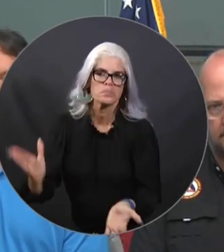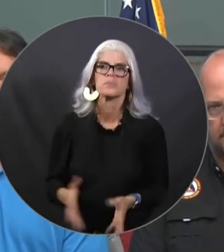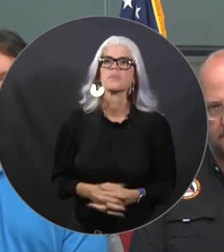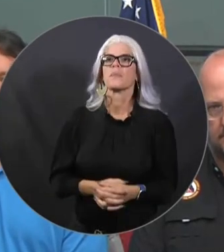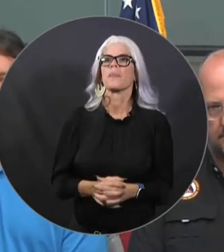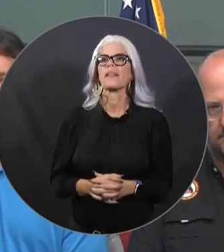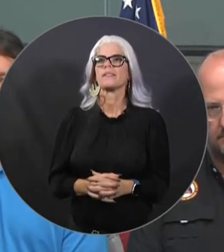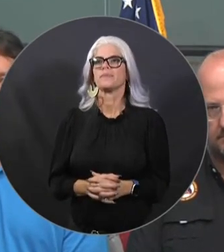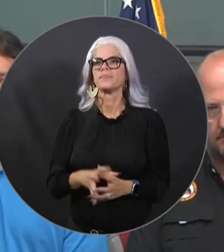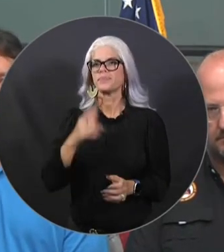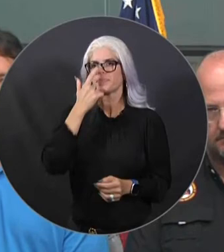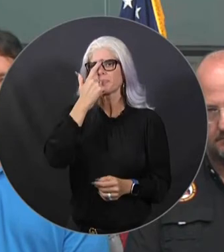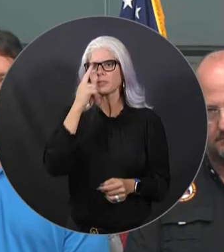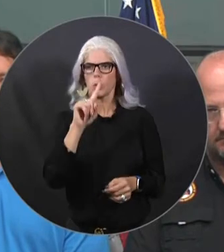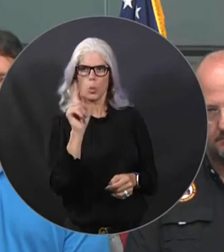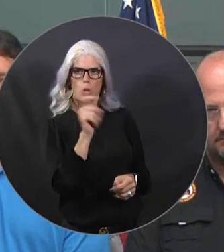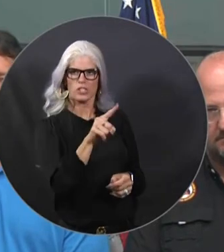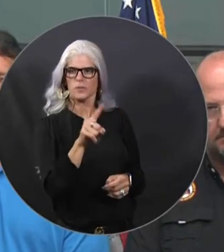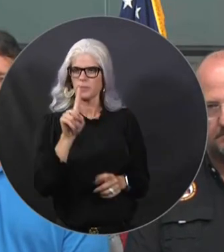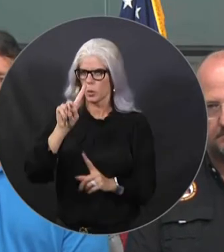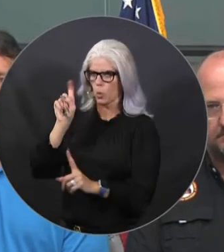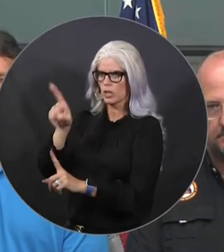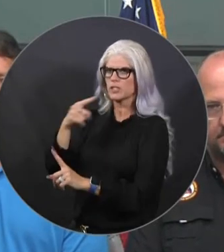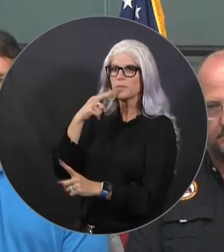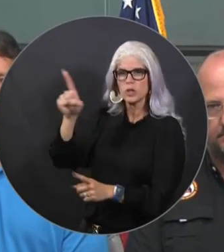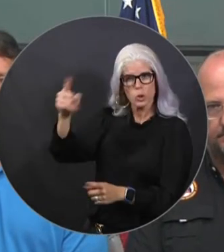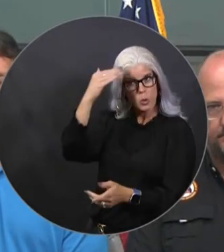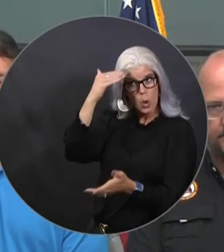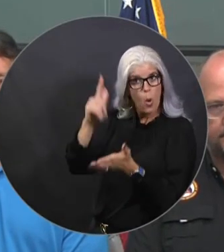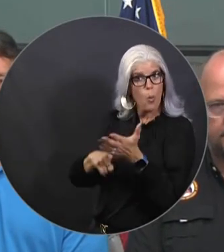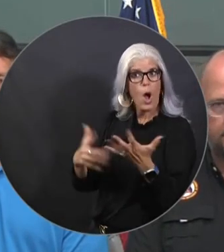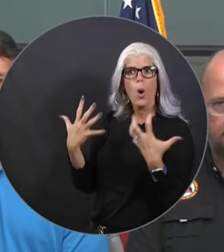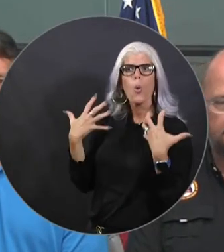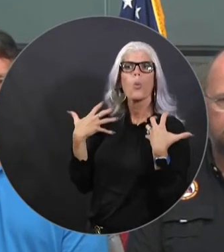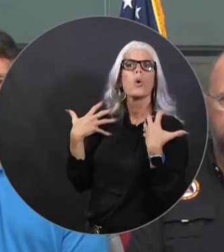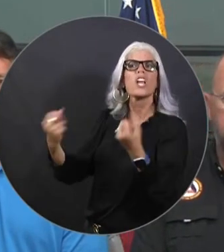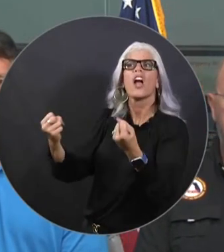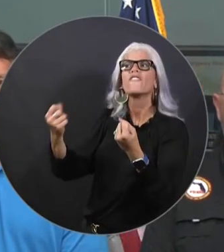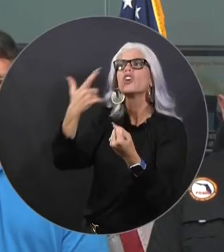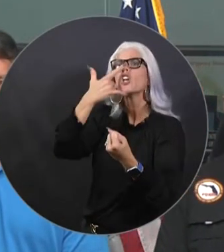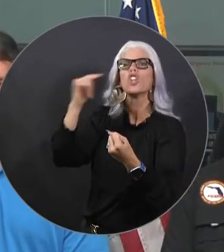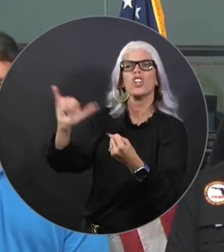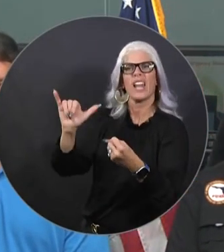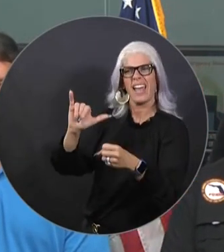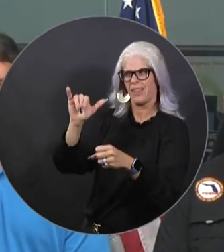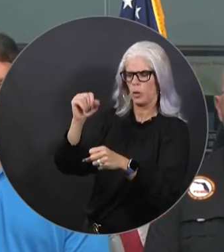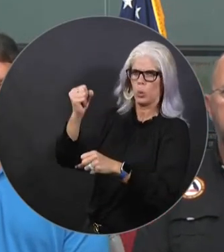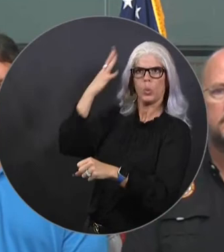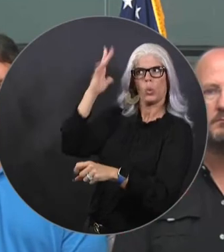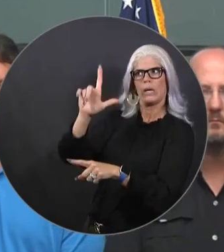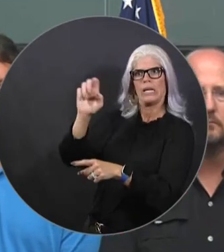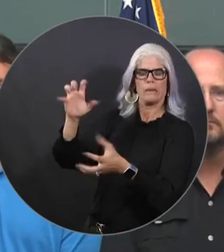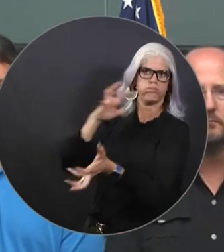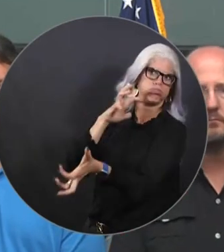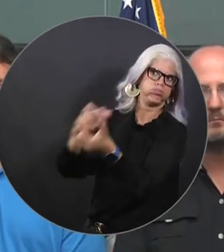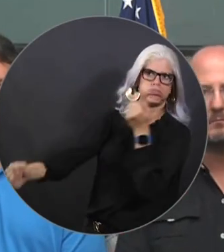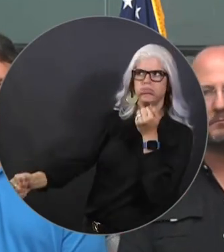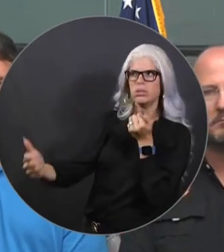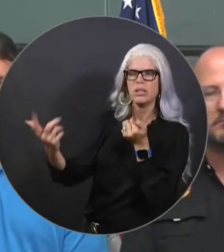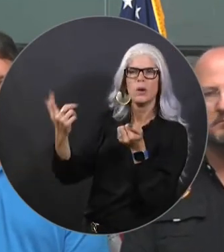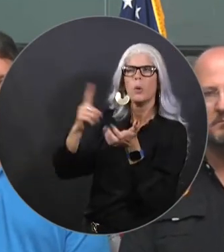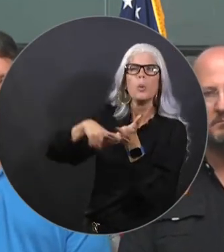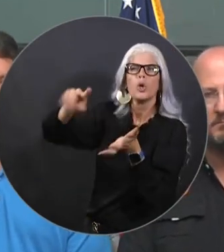of what recovery is going to look like in the hardest hit areas, especially in Lee County, it sounds like? Are we talking about, you know, displacement for